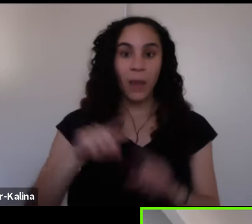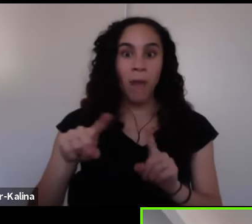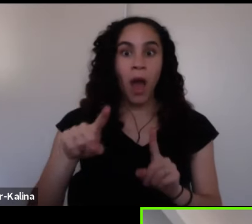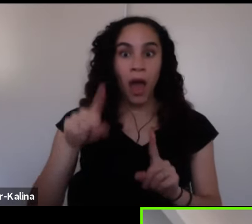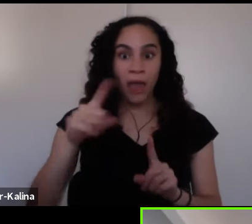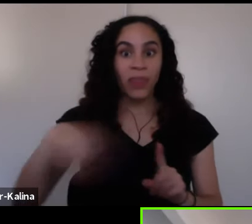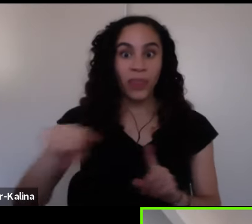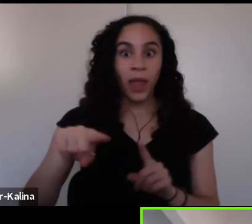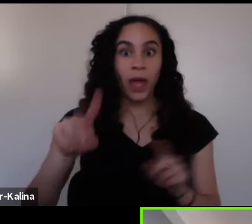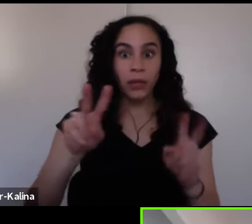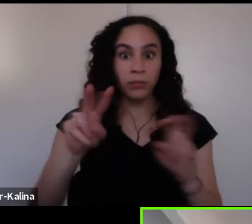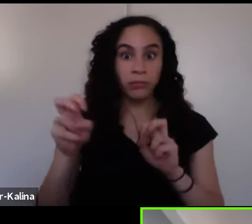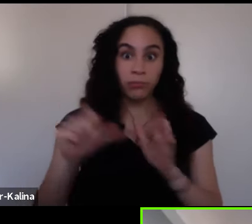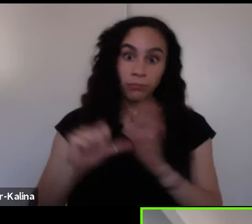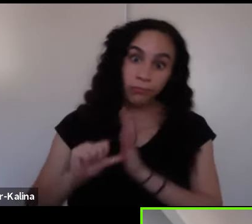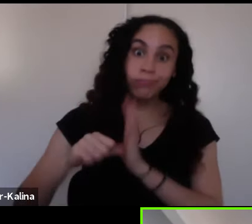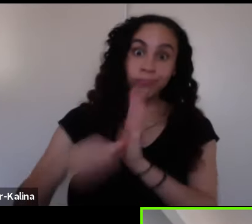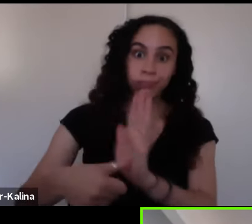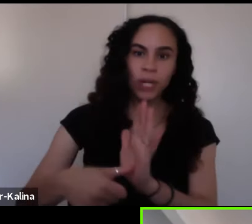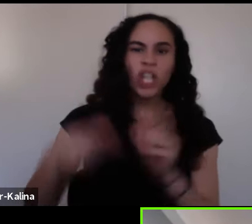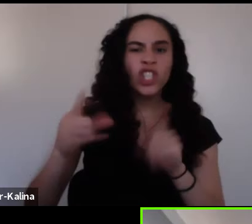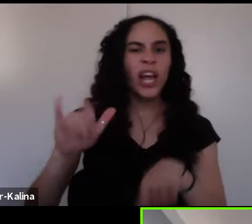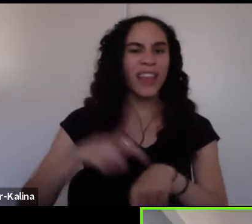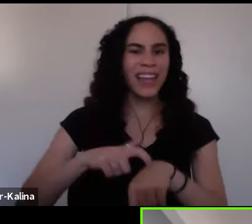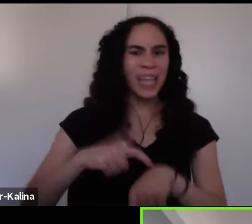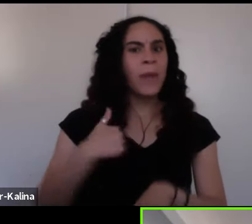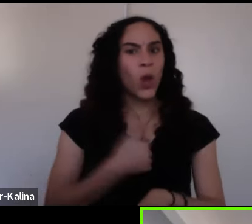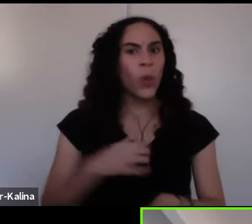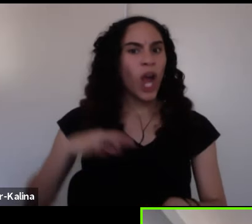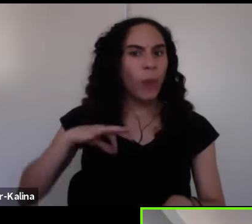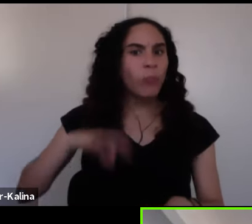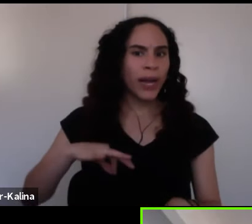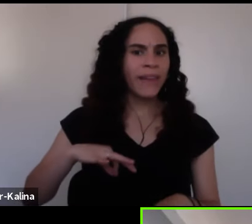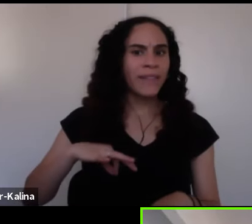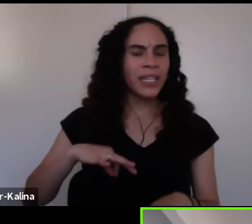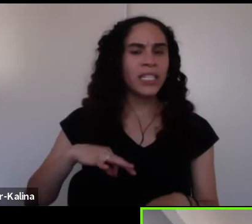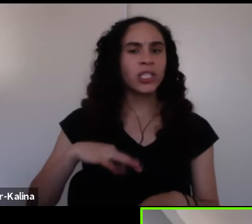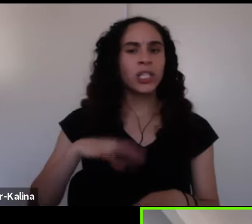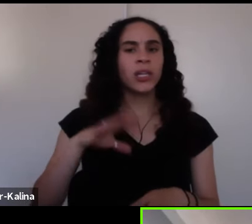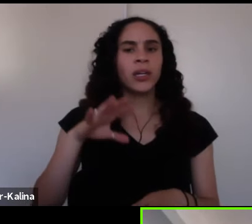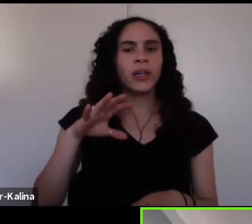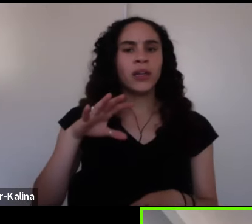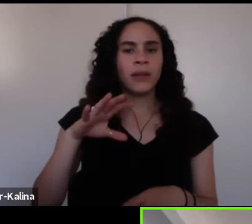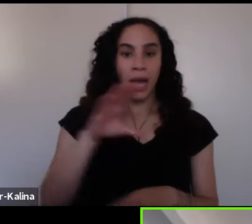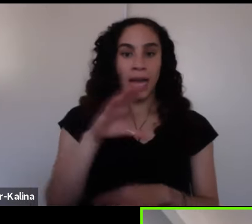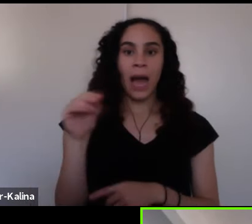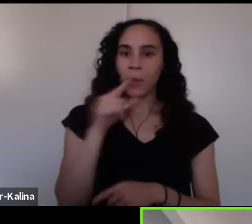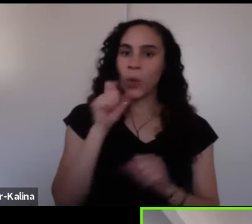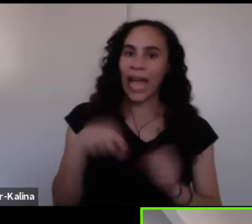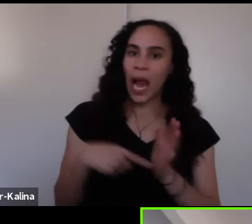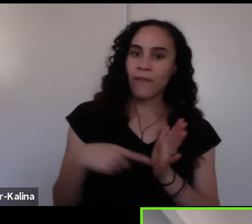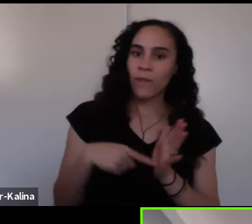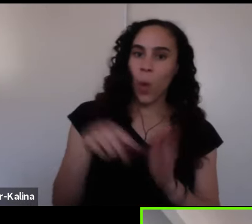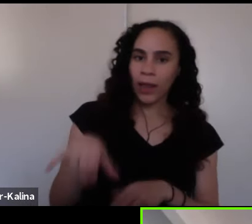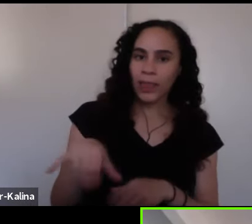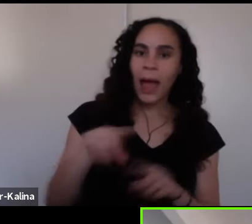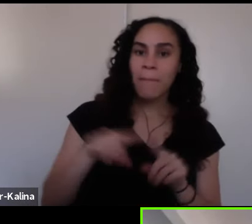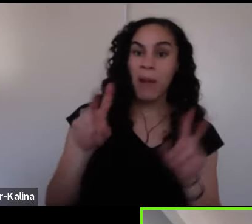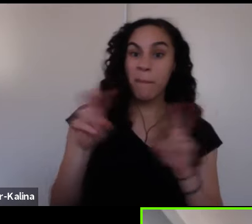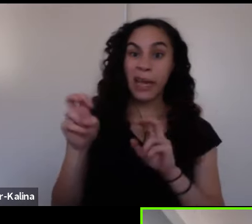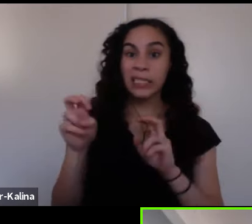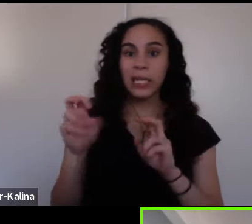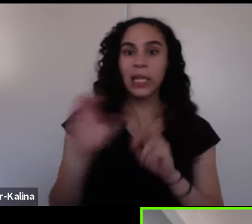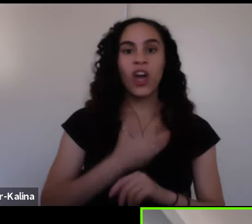time. And we're very privileged to be a company that can afford to do that. But we, basically from our